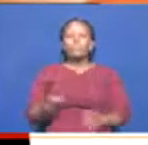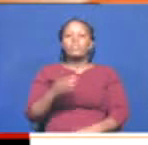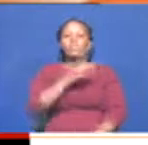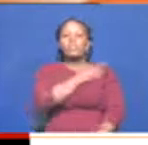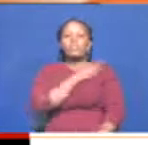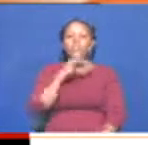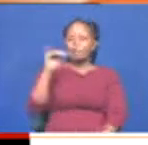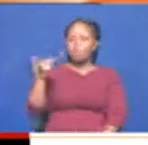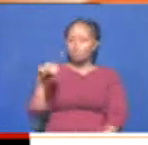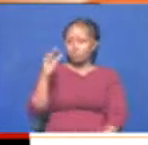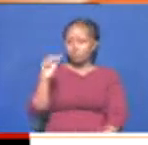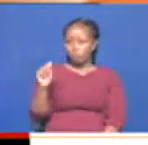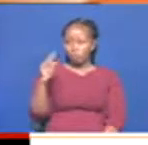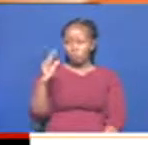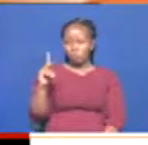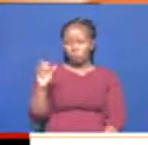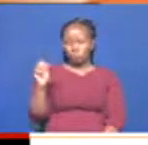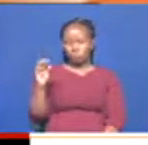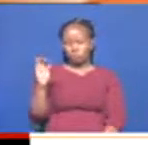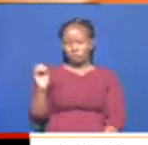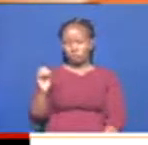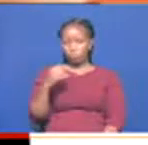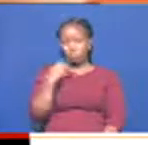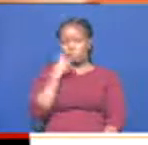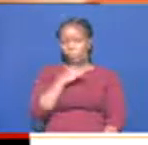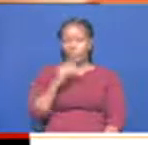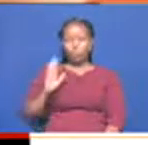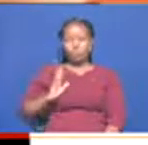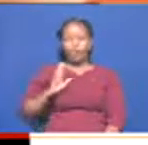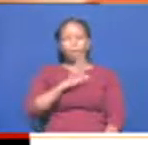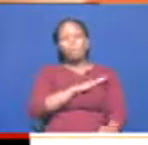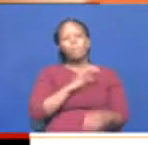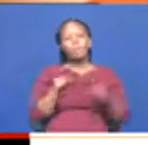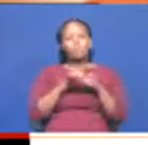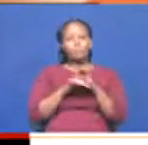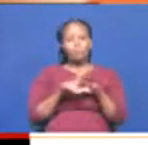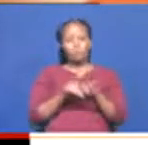board member at the Engineers Board of Kenya. And remember, the